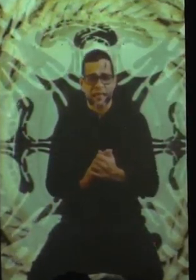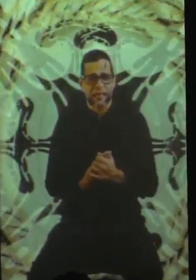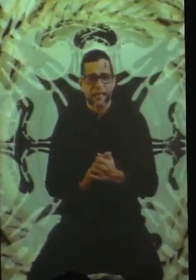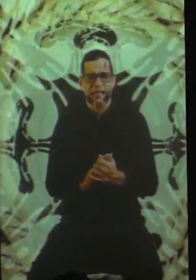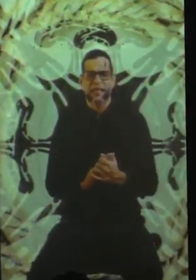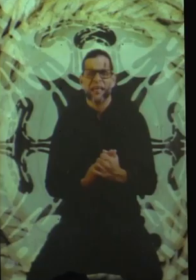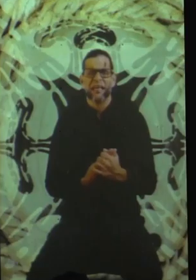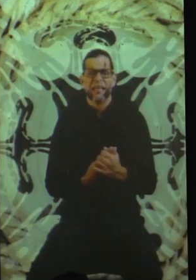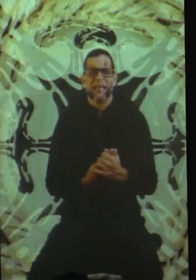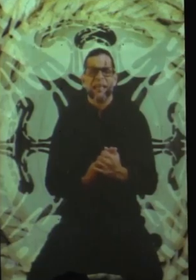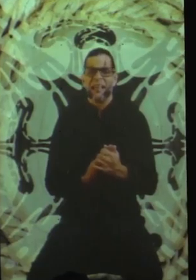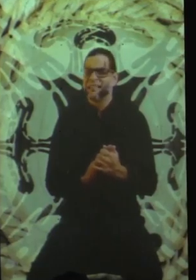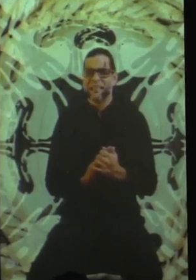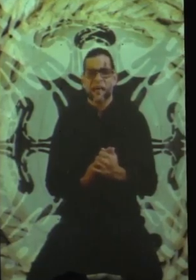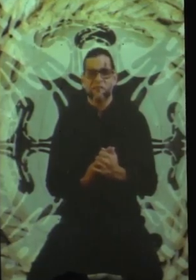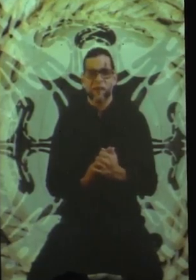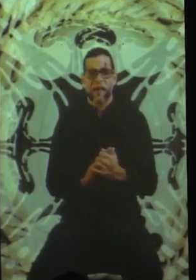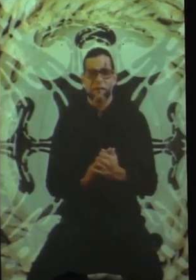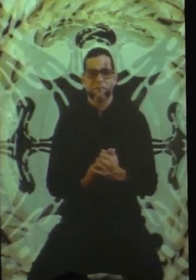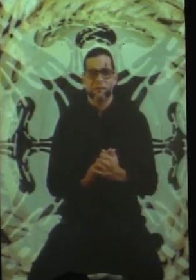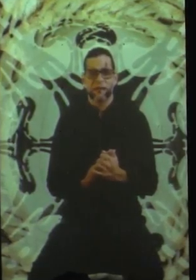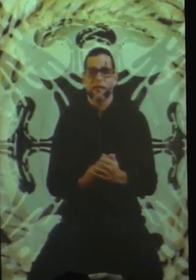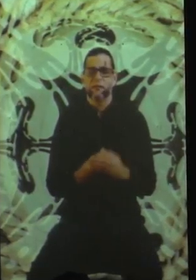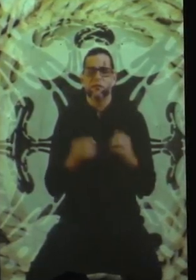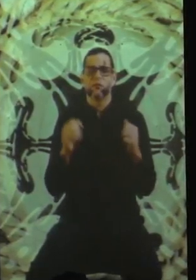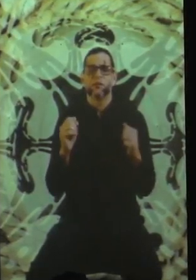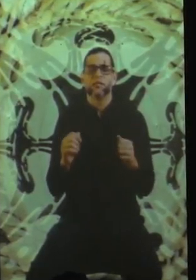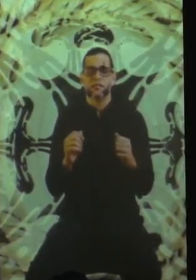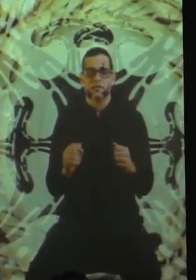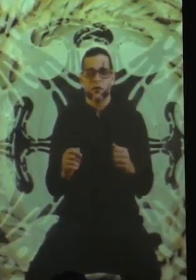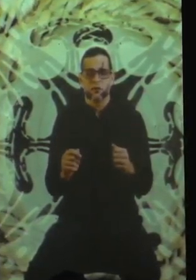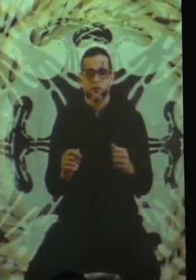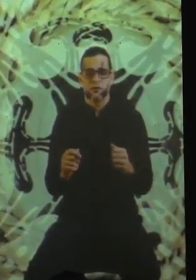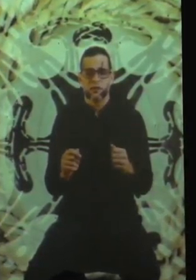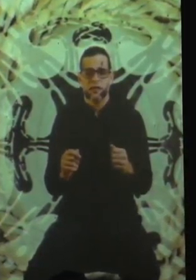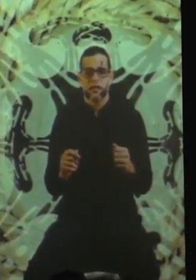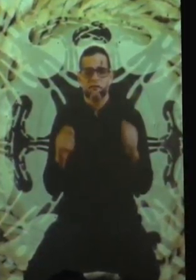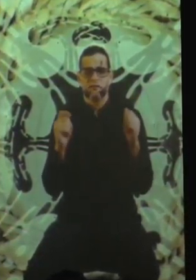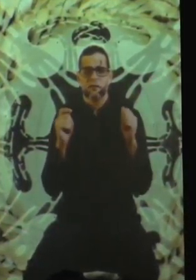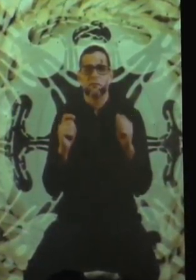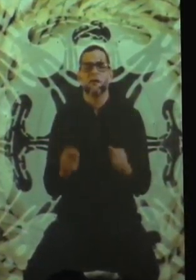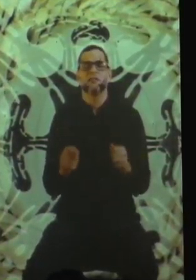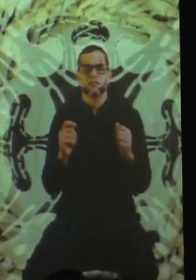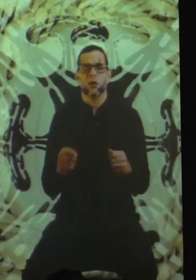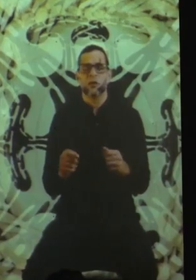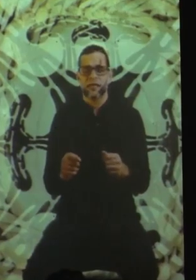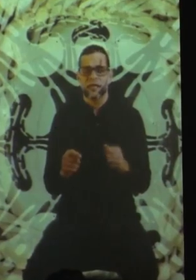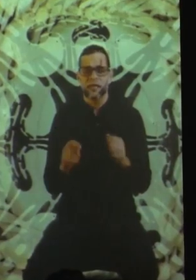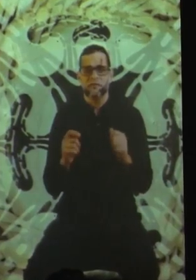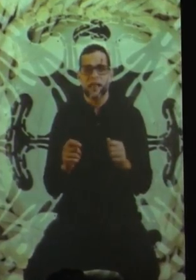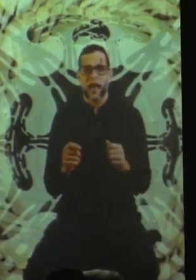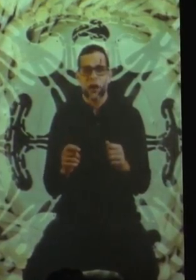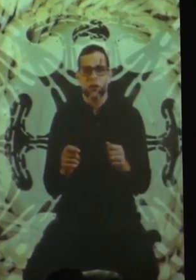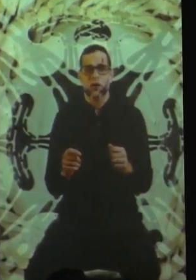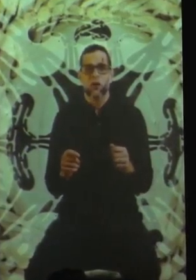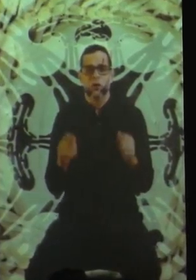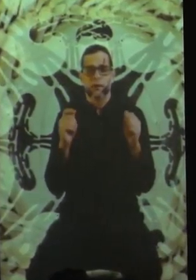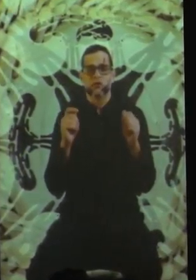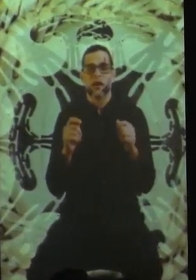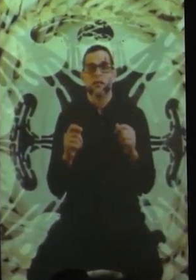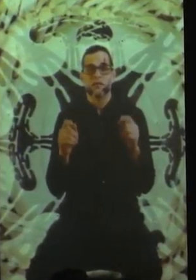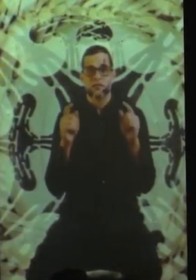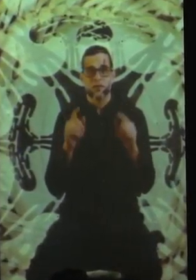kid, that's heavy, man. It can be really slow. It can feel much slower than even now when